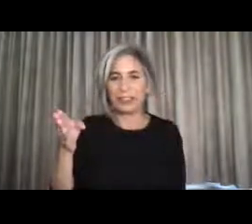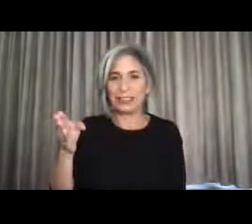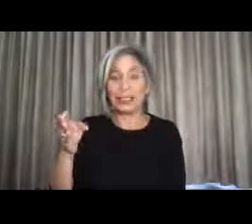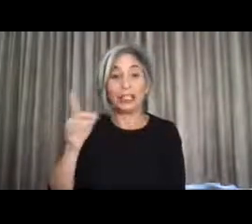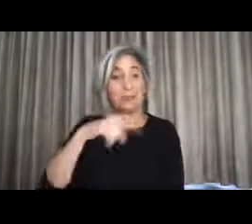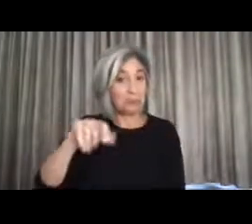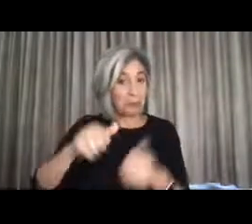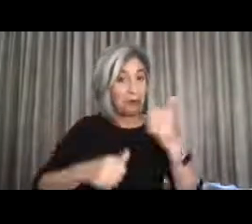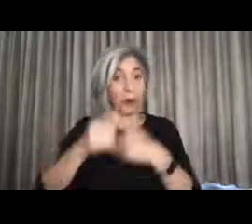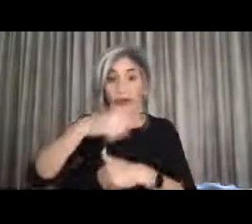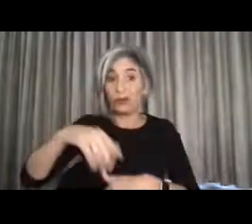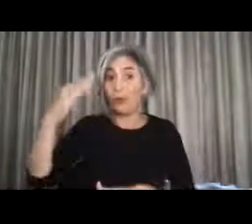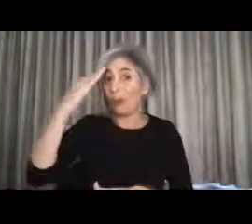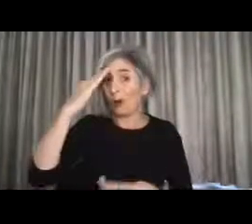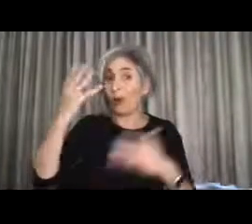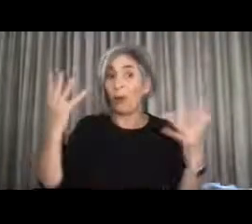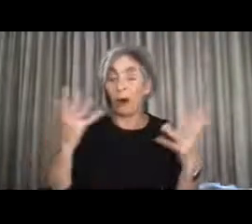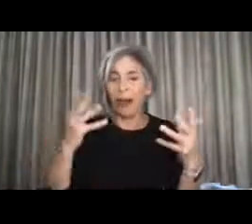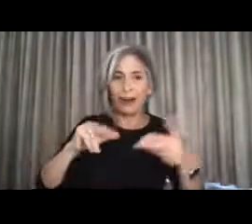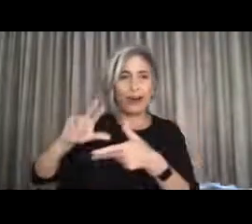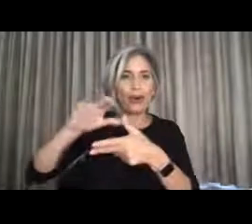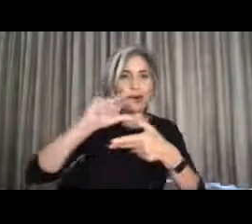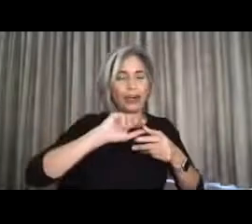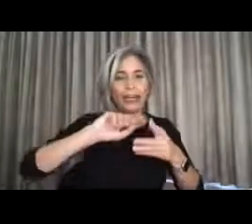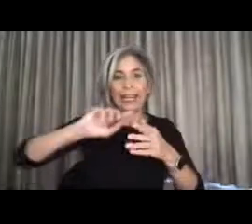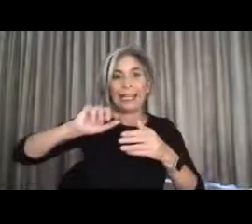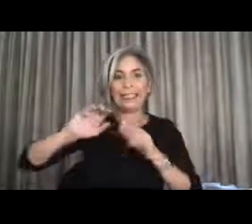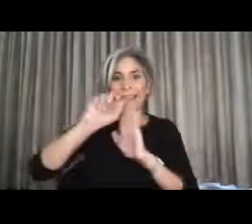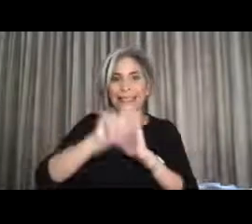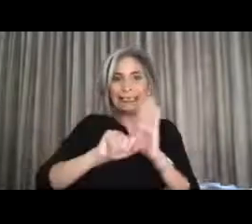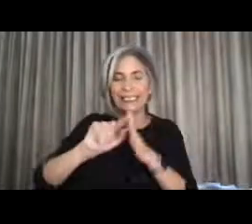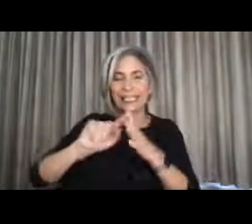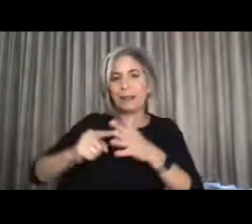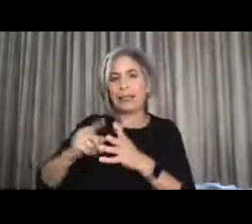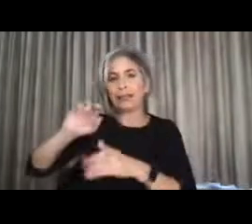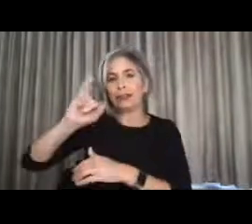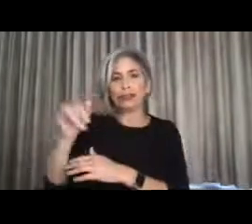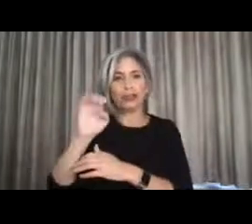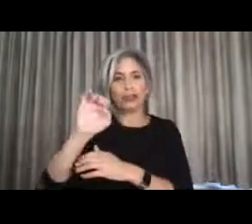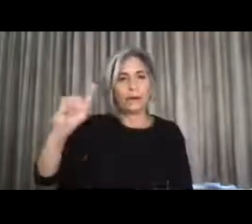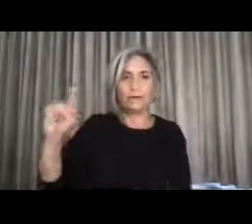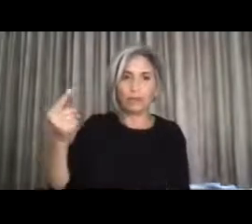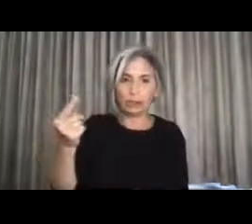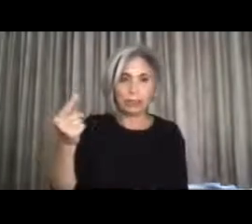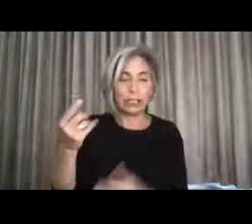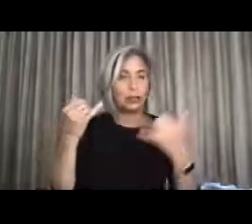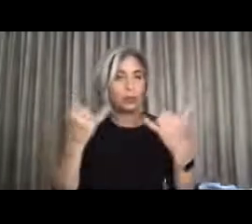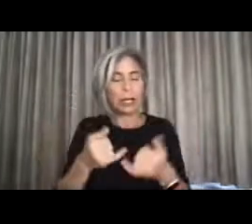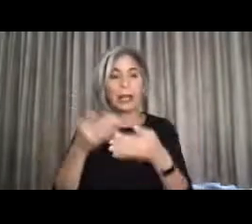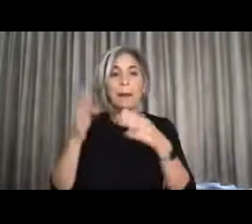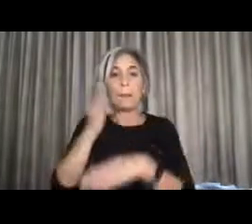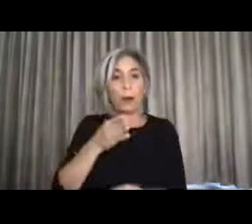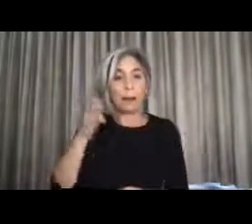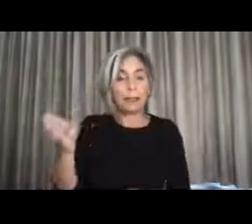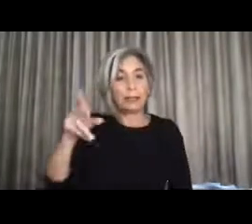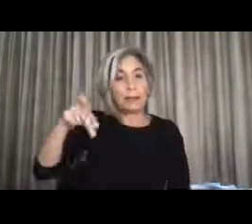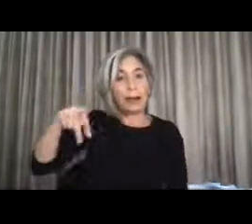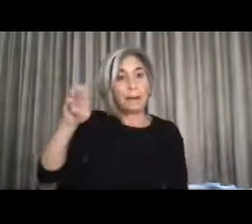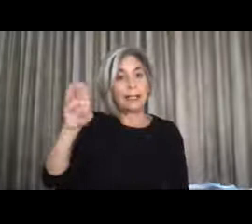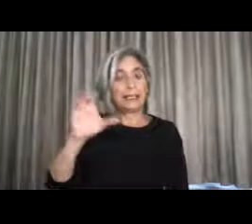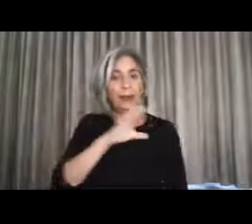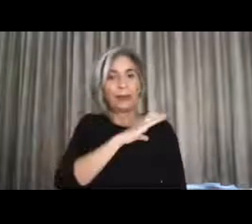aware, hurricane season begins June 1st. Today, we will hear from City of Boynton Beach and Palm Beach County staff who